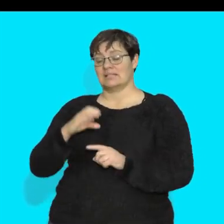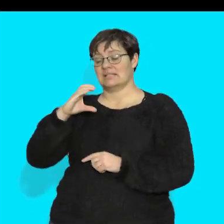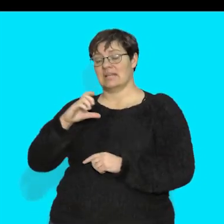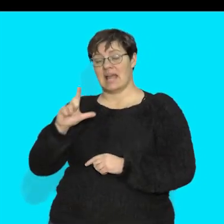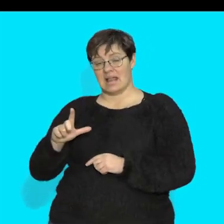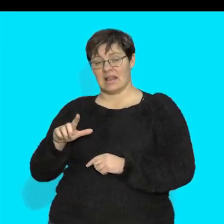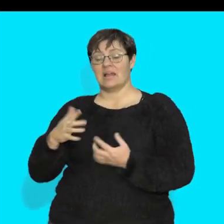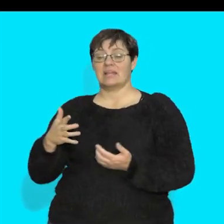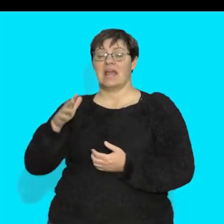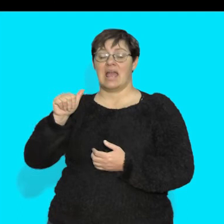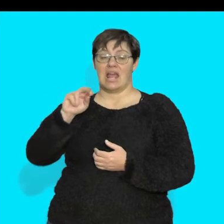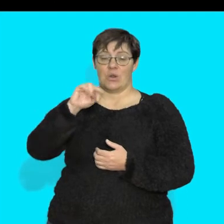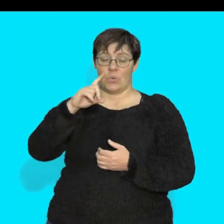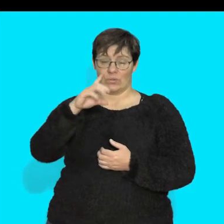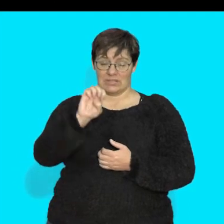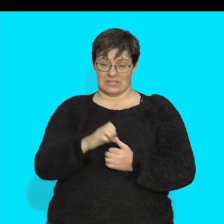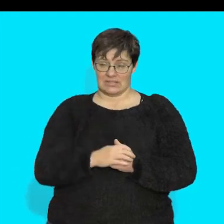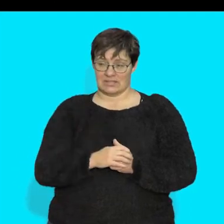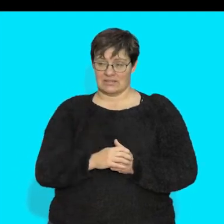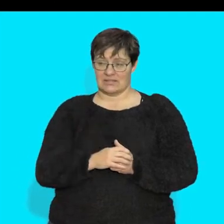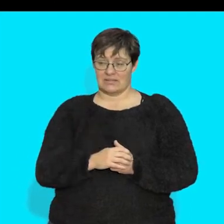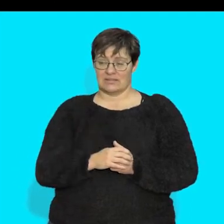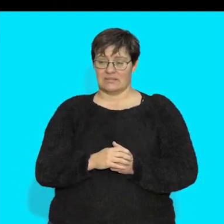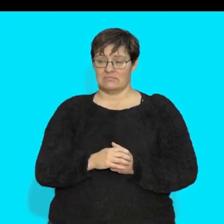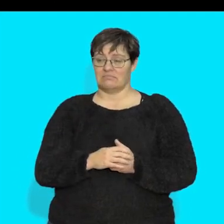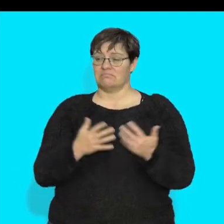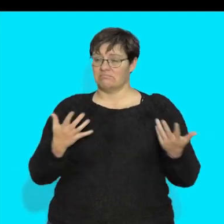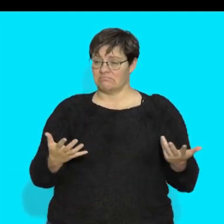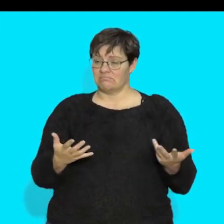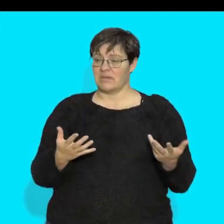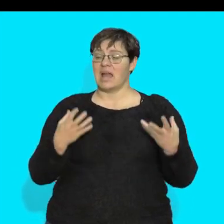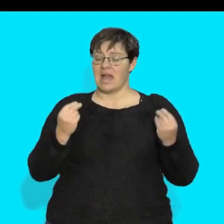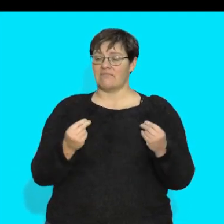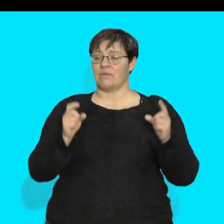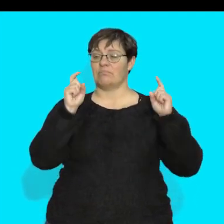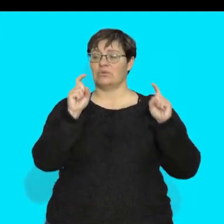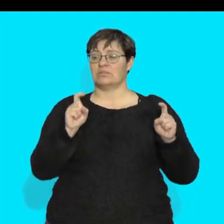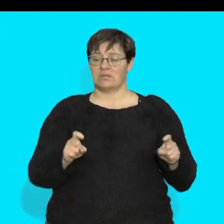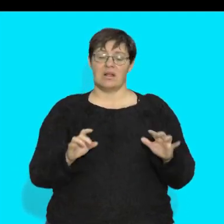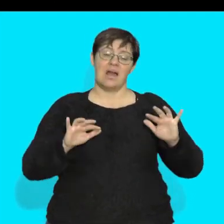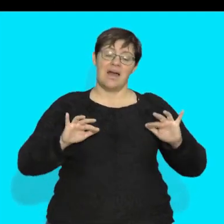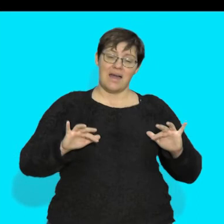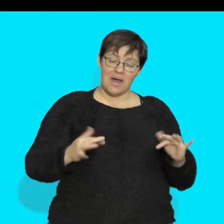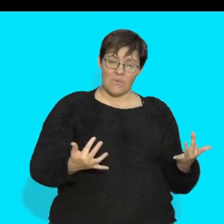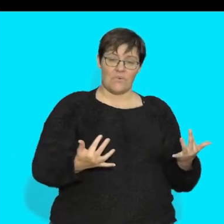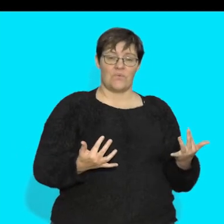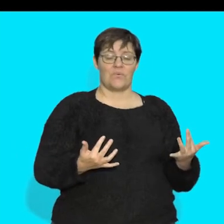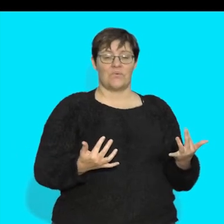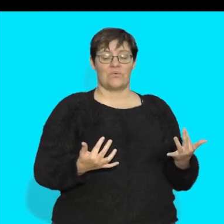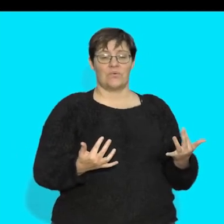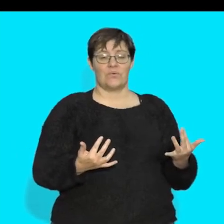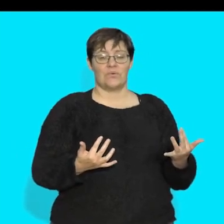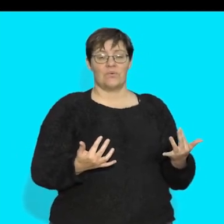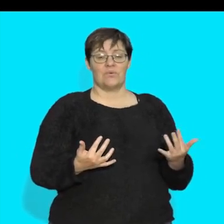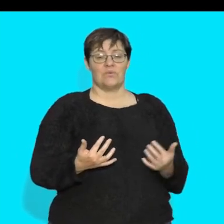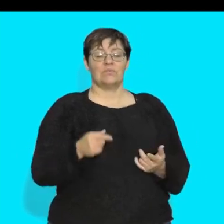get chlorine at the anode, and there we've got the principle of how